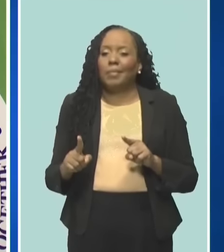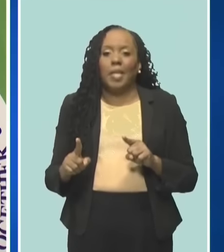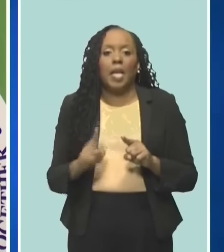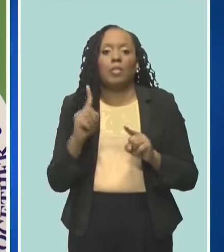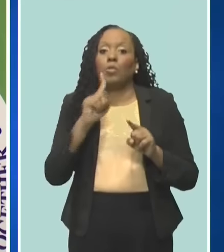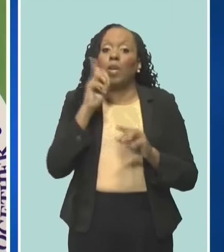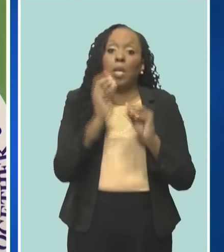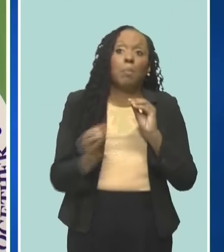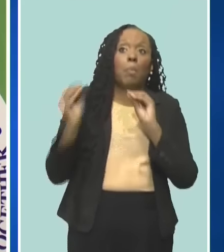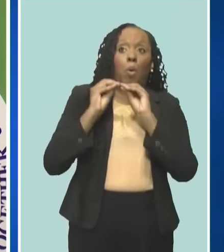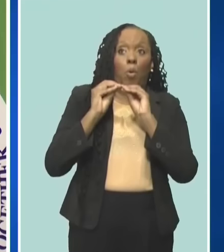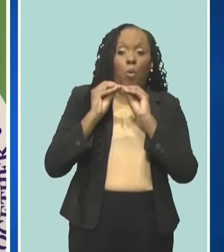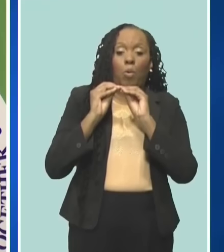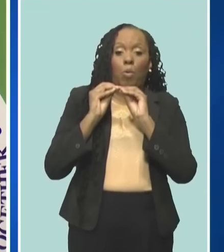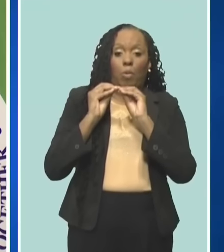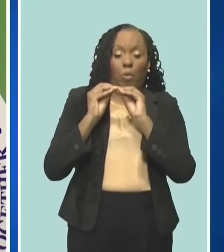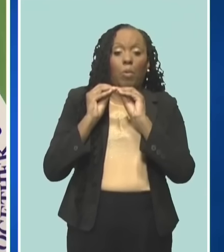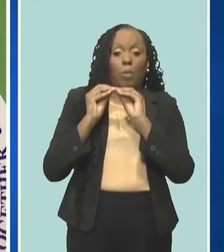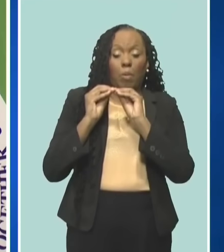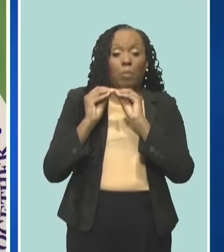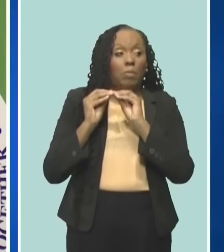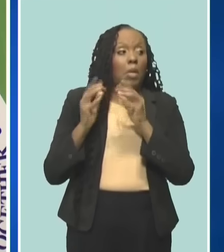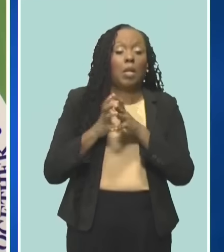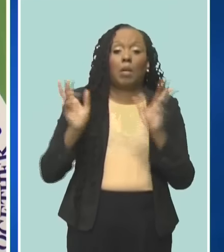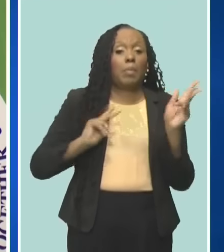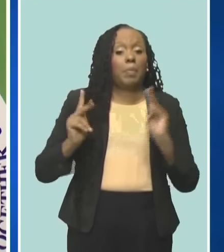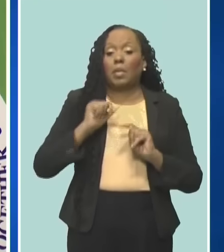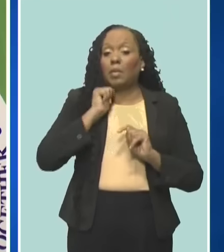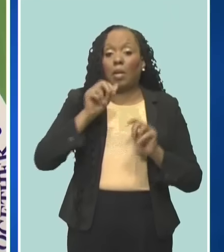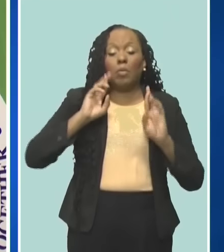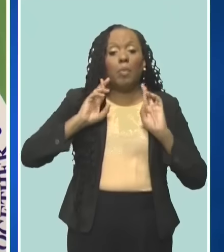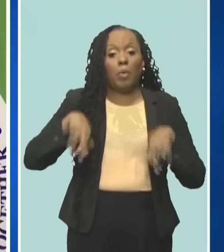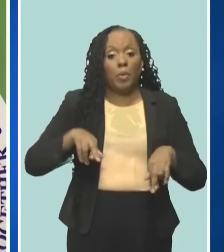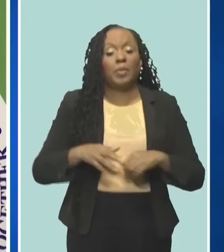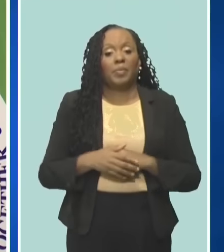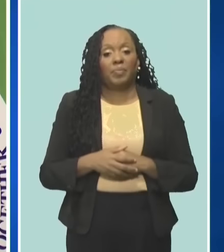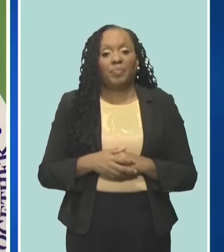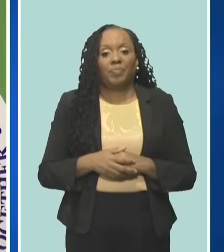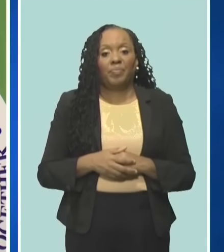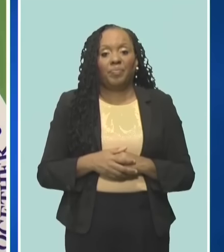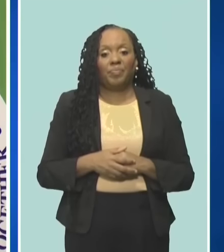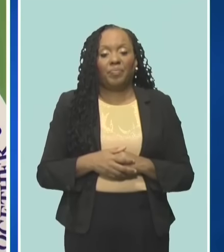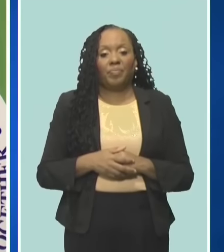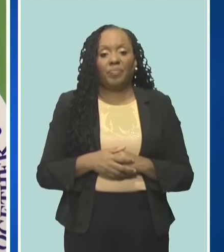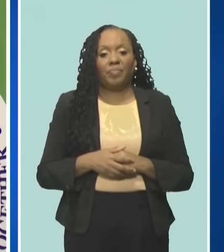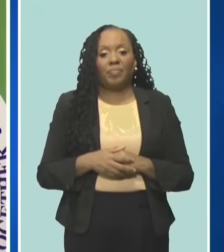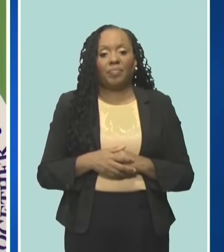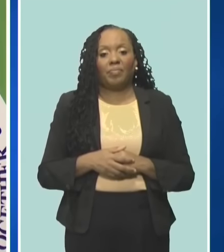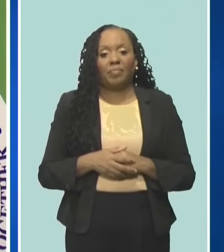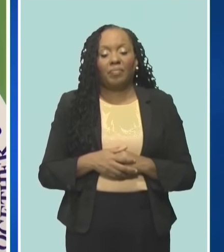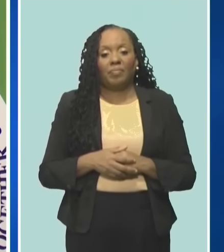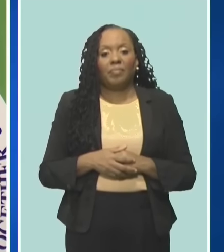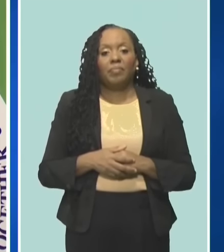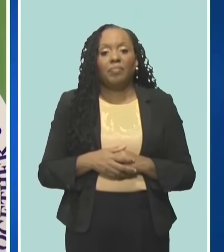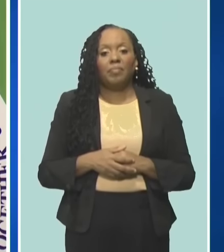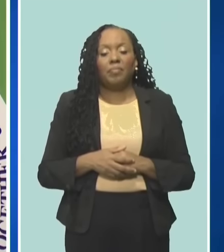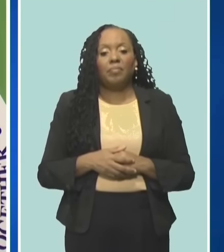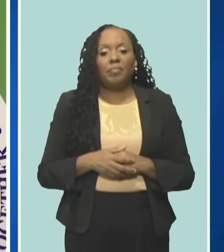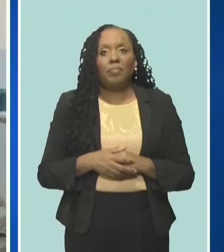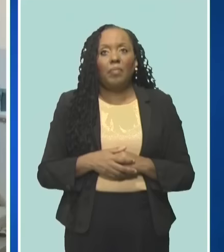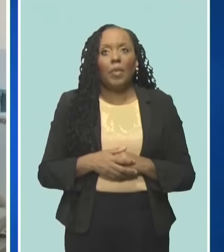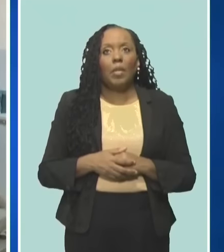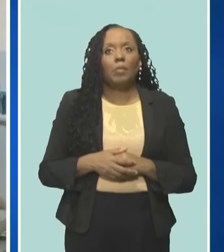which is not, unfortunately, disaggregated. We therefore recognize that the redress of gender-based violence is